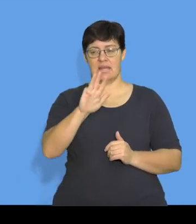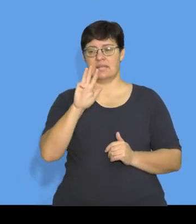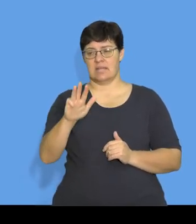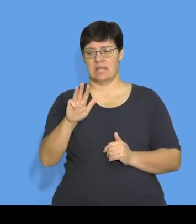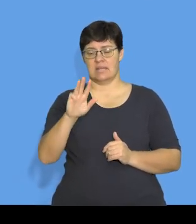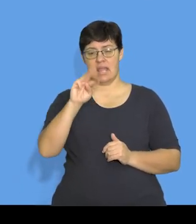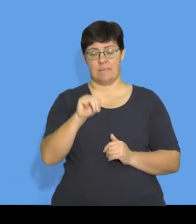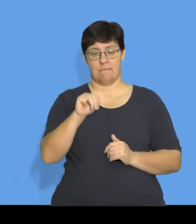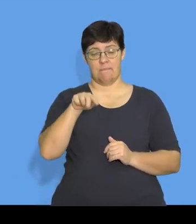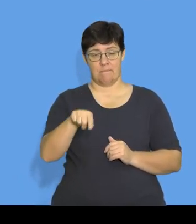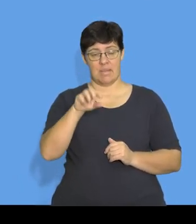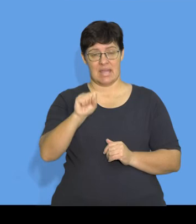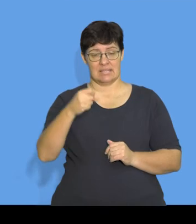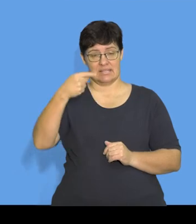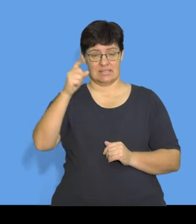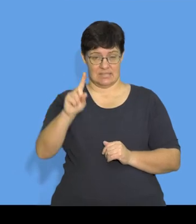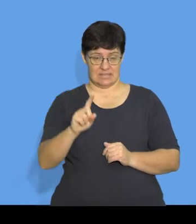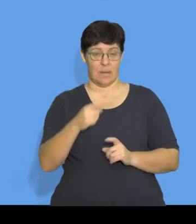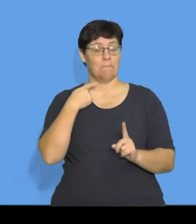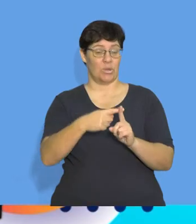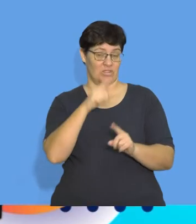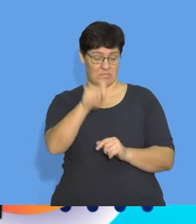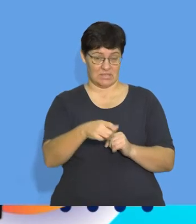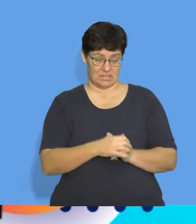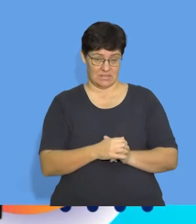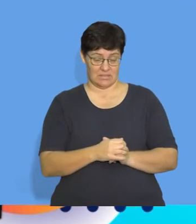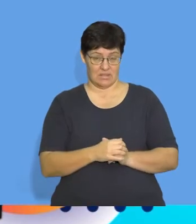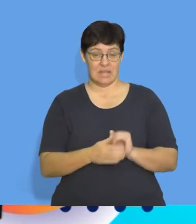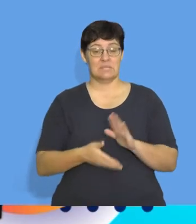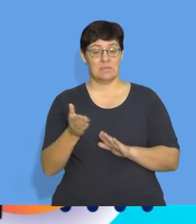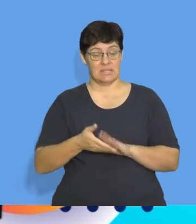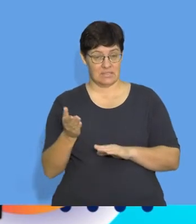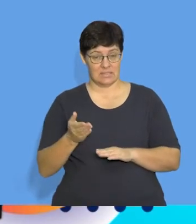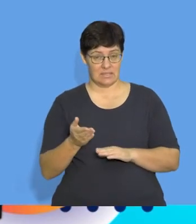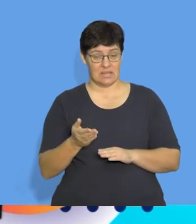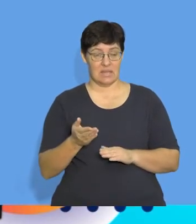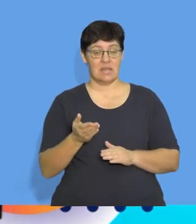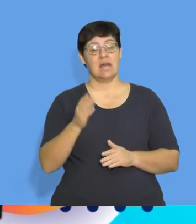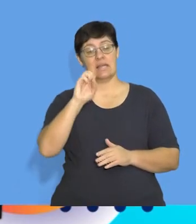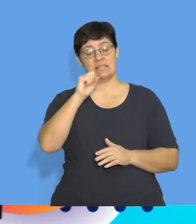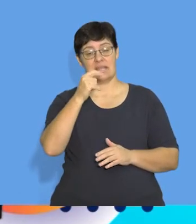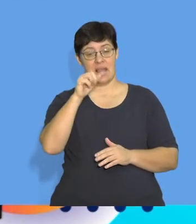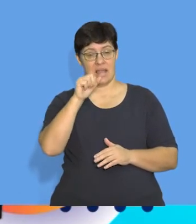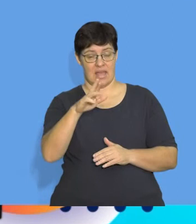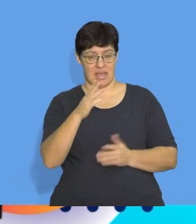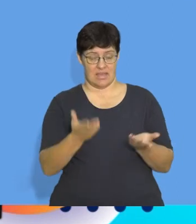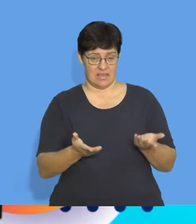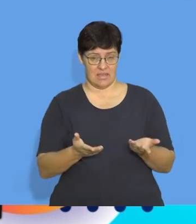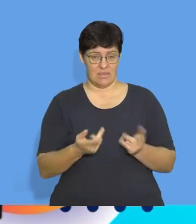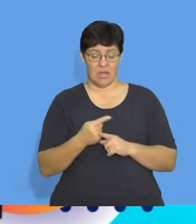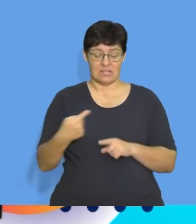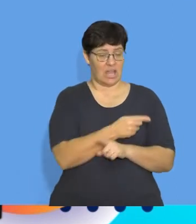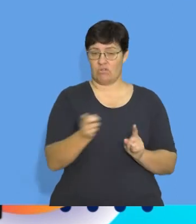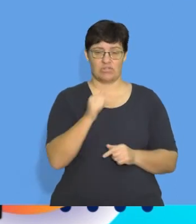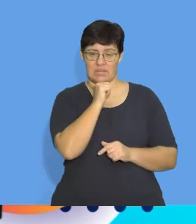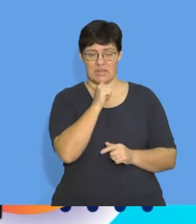But speed must be positive. Speed is a scalar. I don't care about direction.